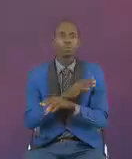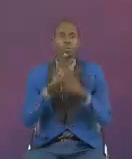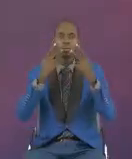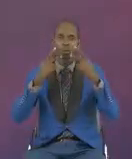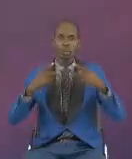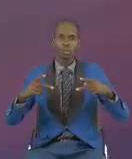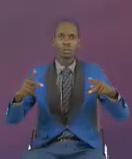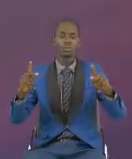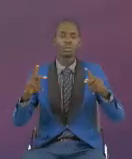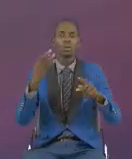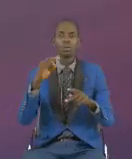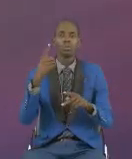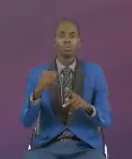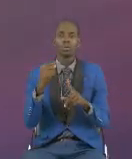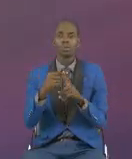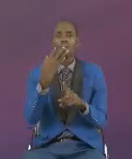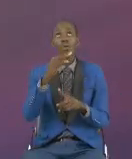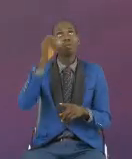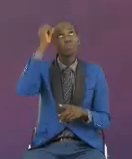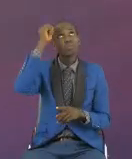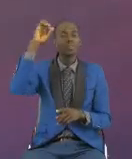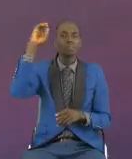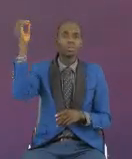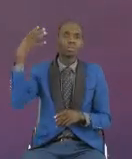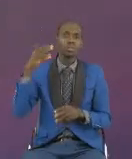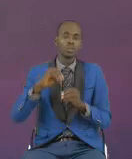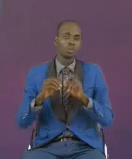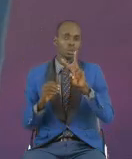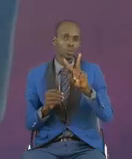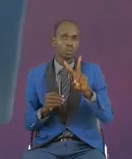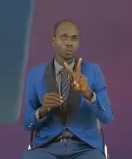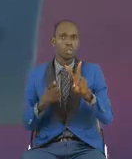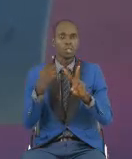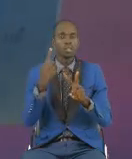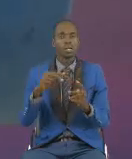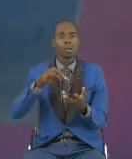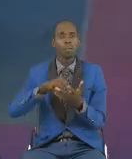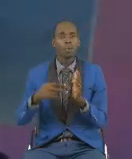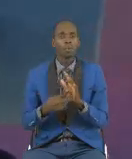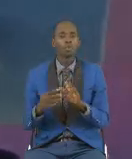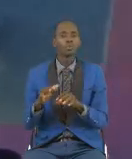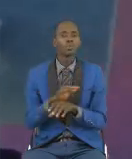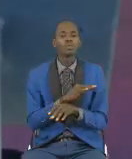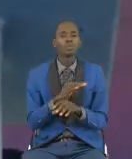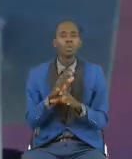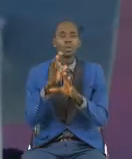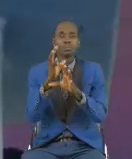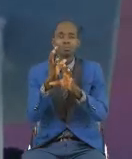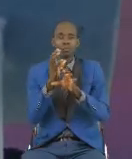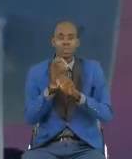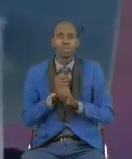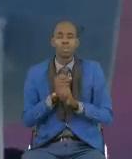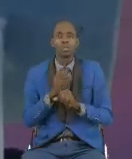the word of his grace. Number two, the purposeful possession of the